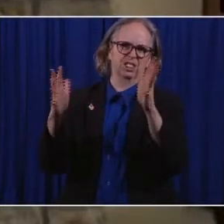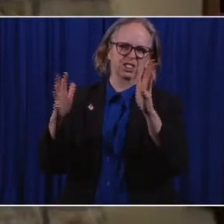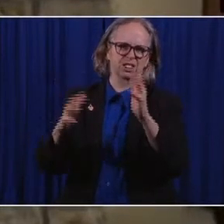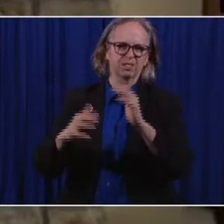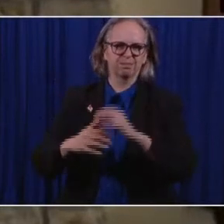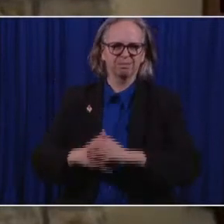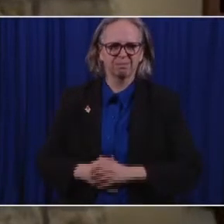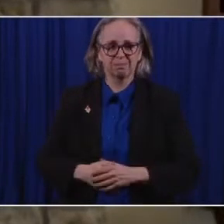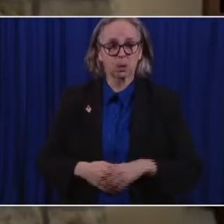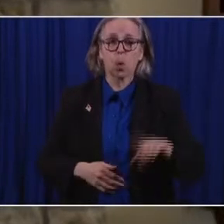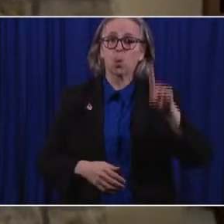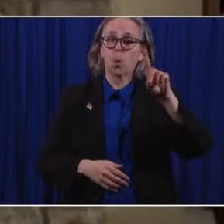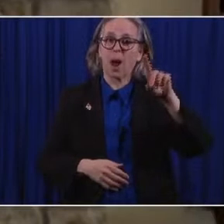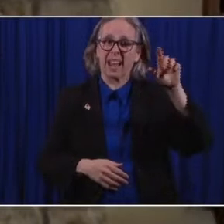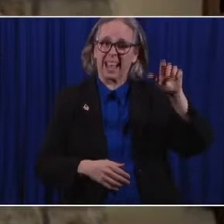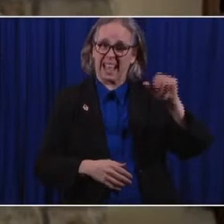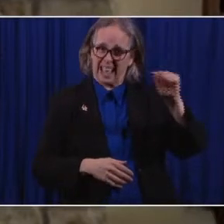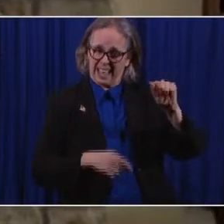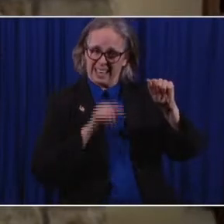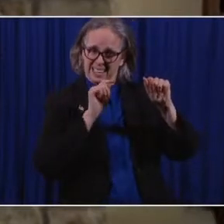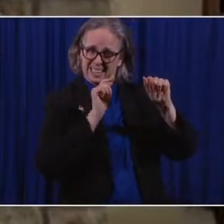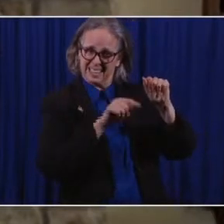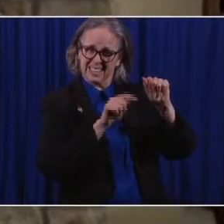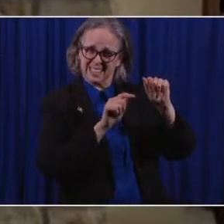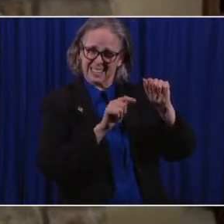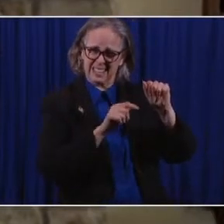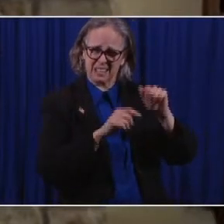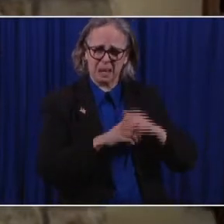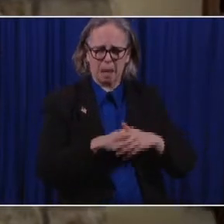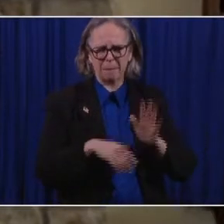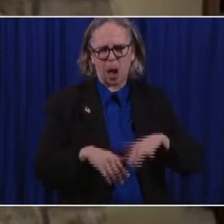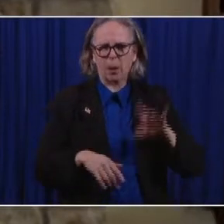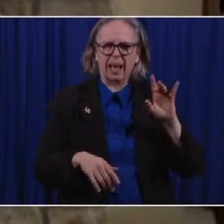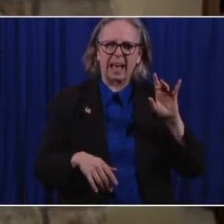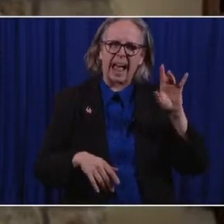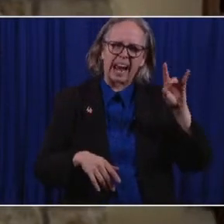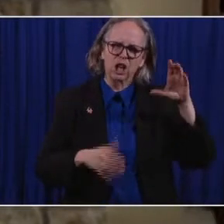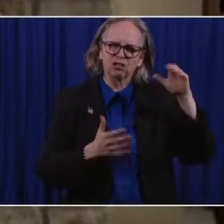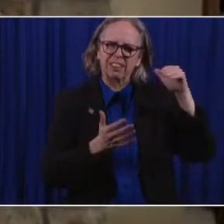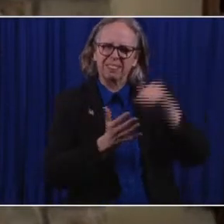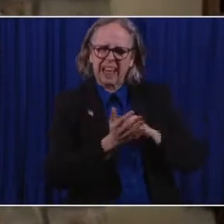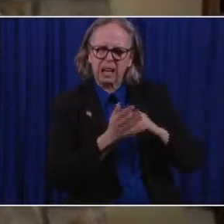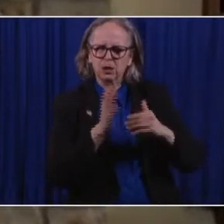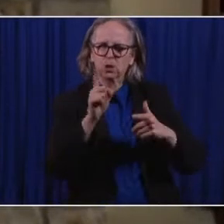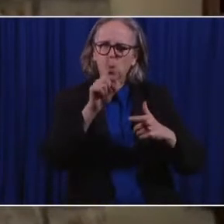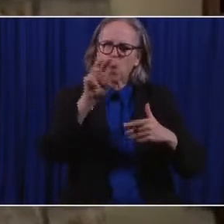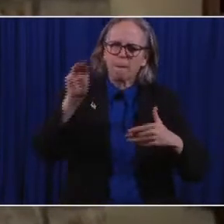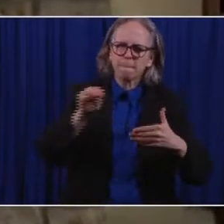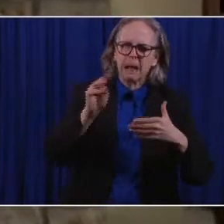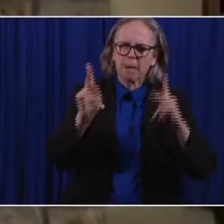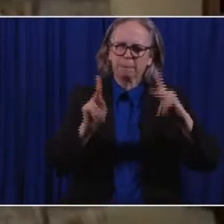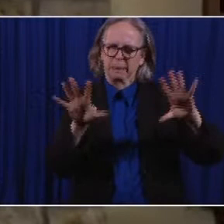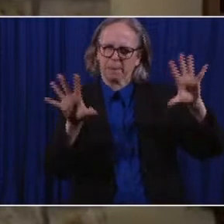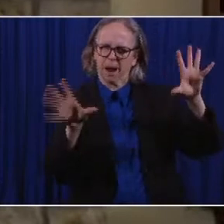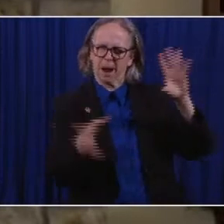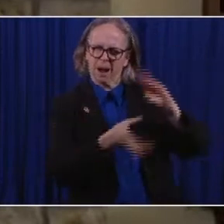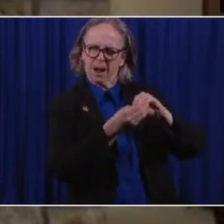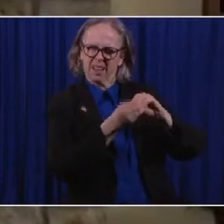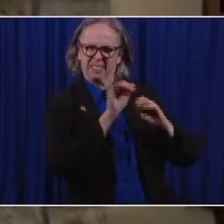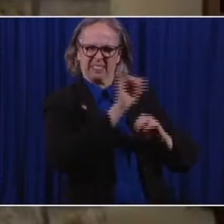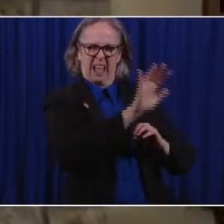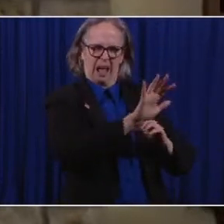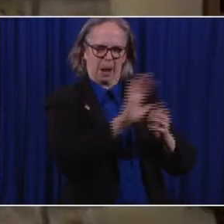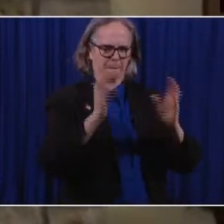1A, as I recall, it was somewhere between 800,000 and 1 million. Now, that doesn't mean they're all taking it. So these numbers, you can take these numbers